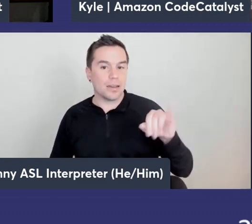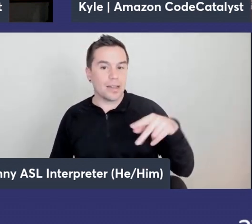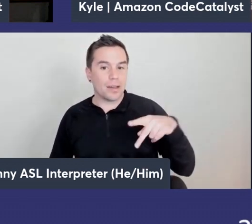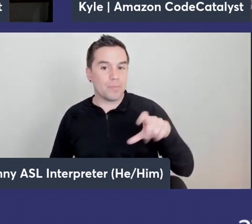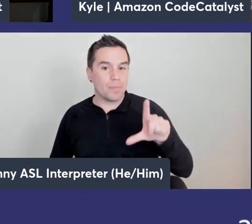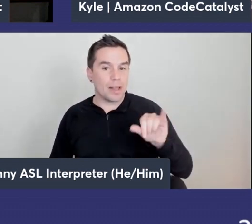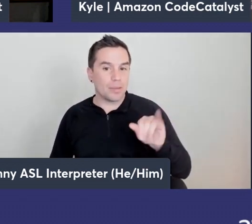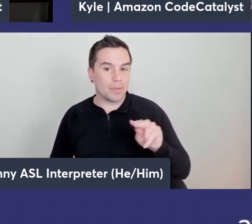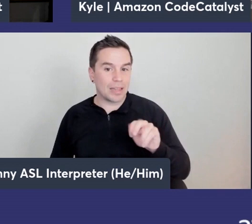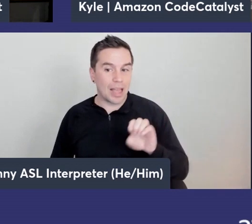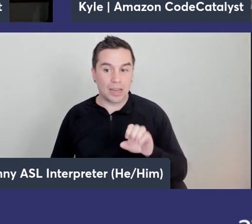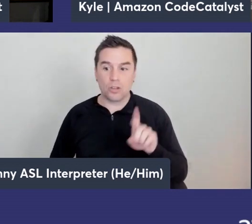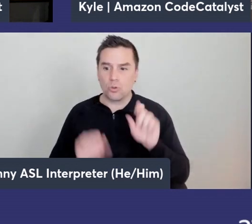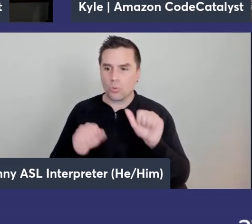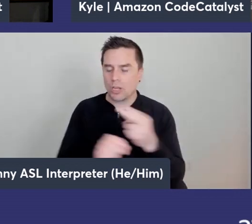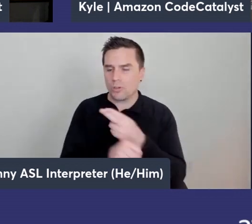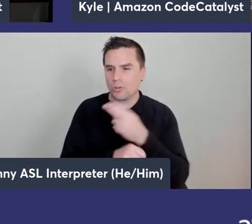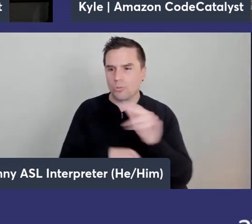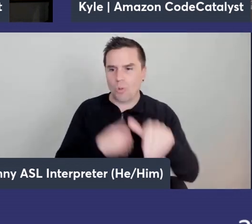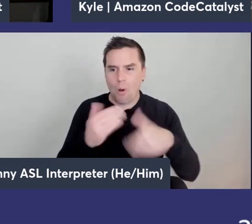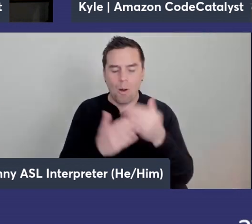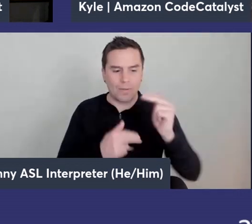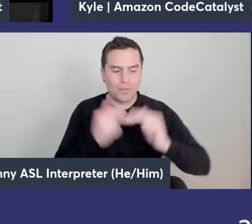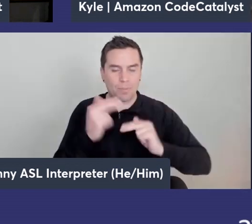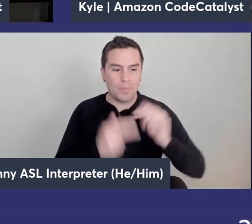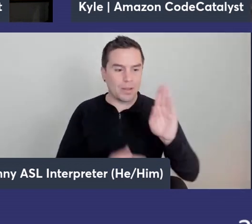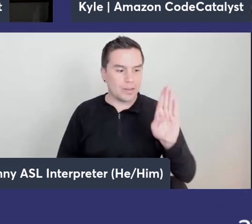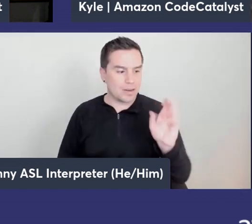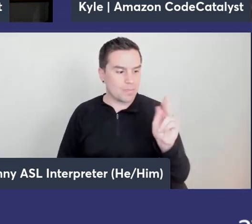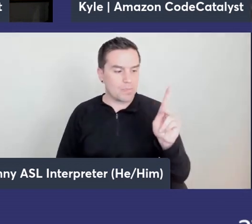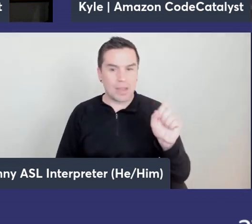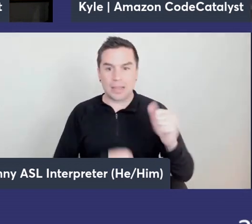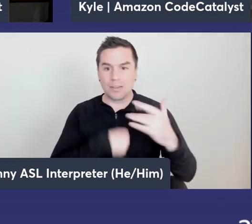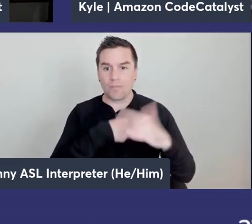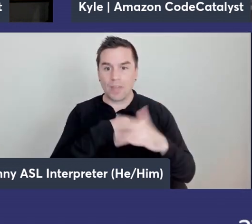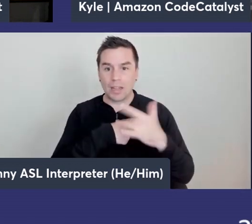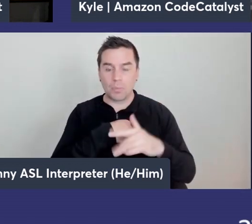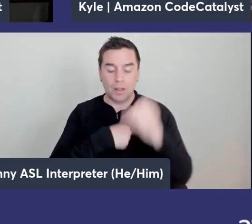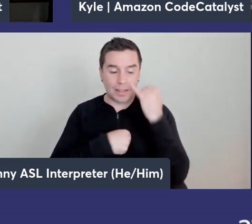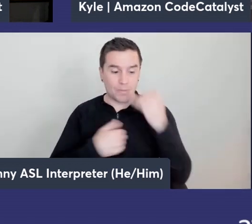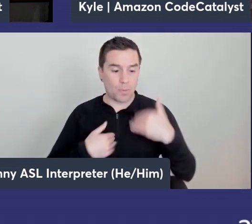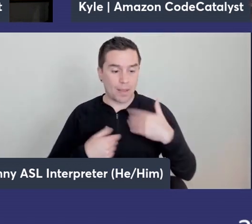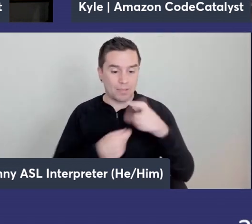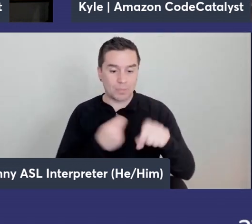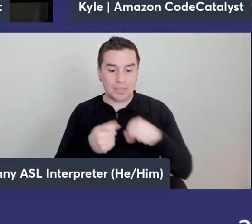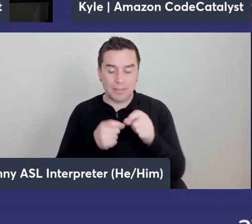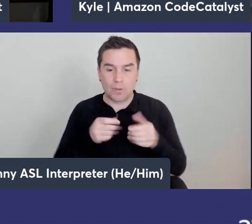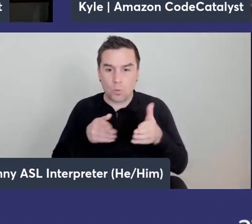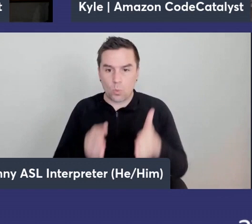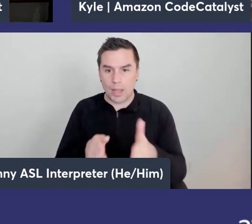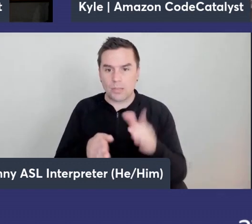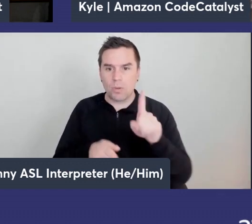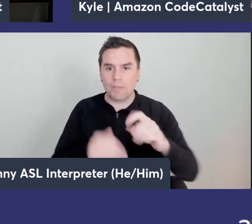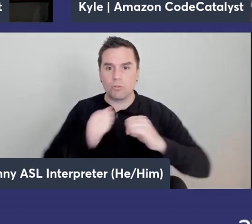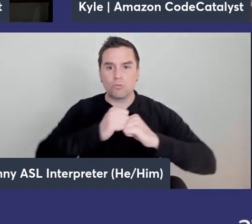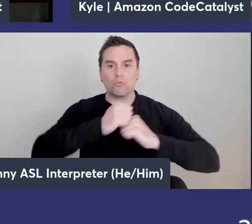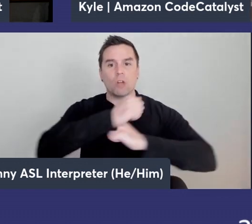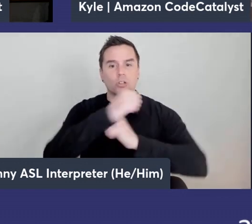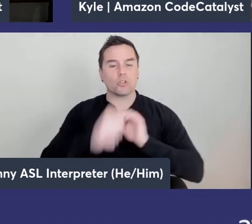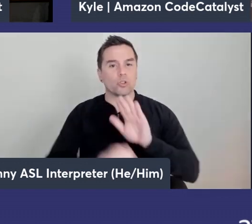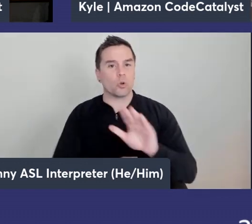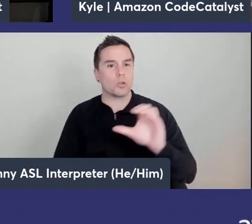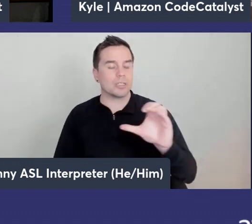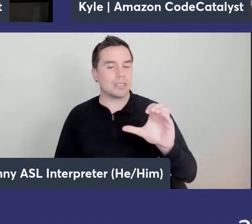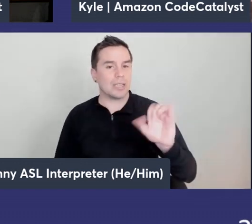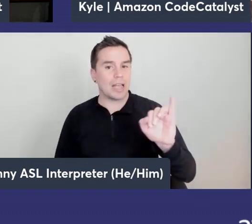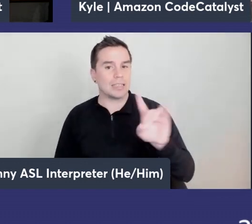very specific needs, very specific ways that you need to structure your CI/CD pipeline, but this seems like an incredible way to jump